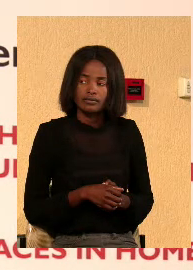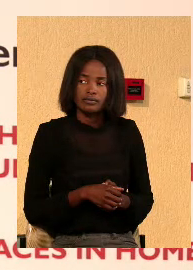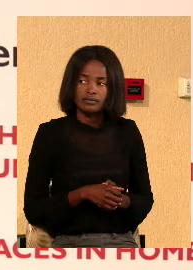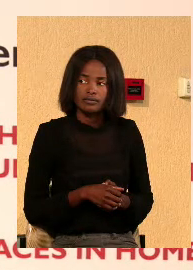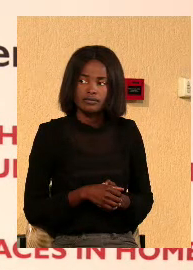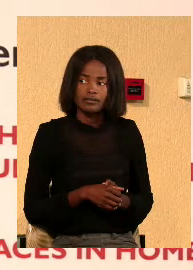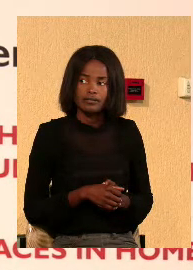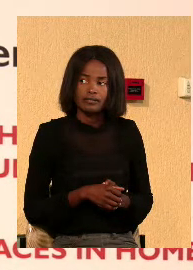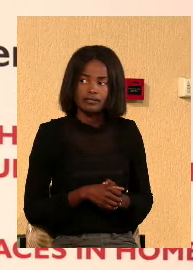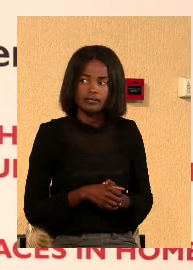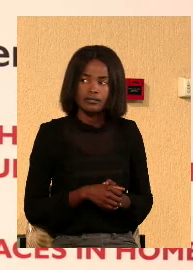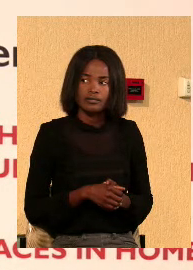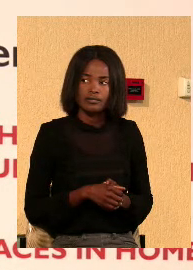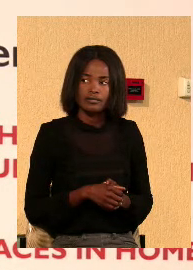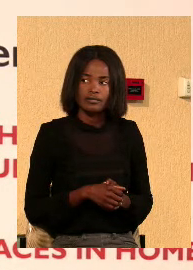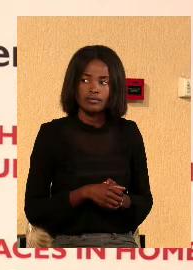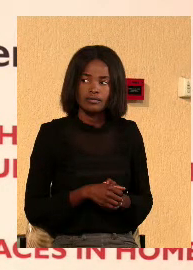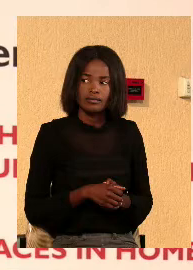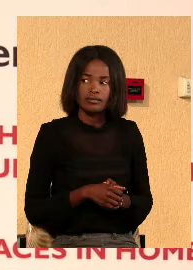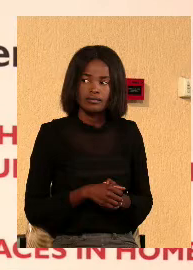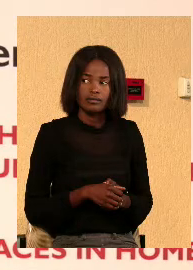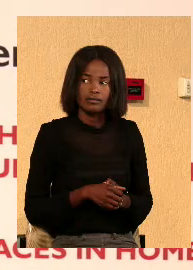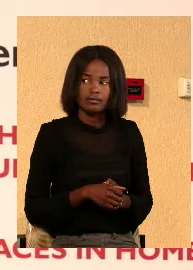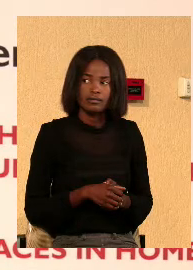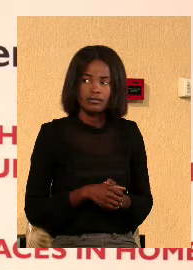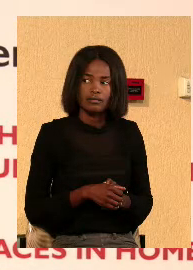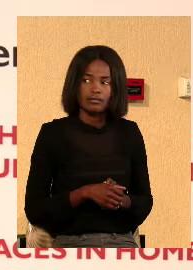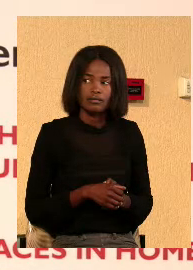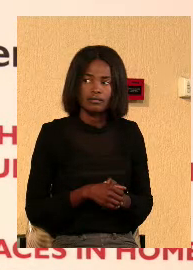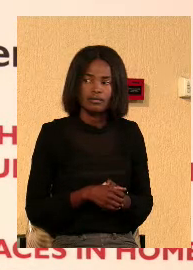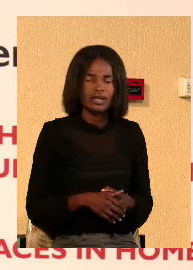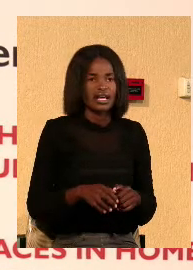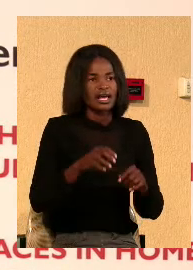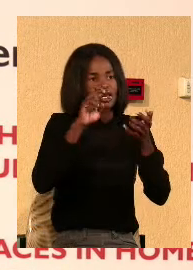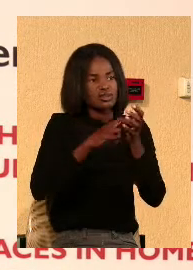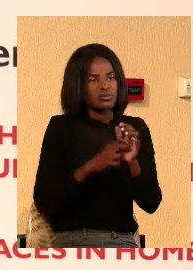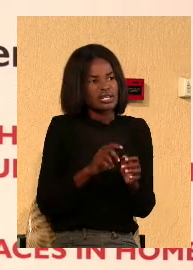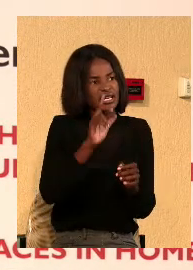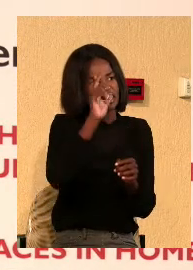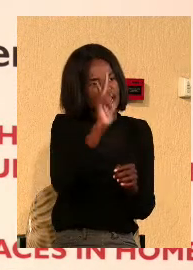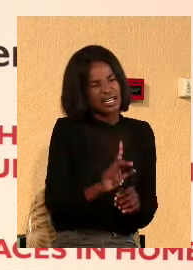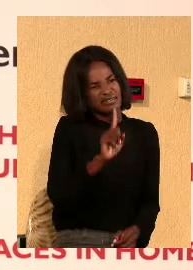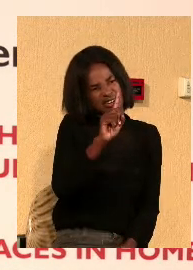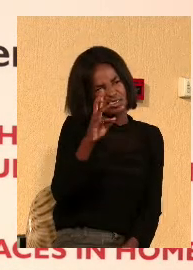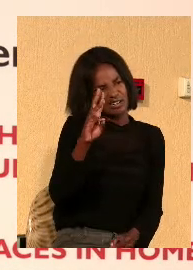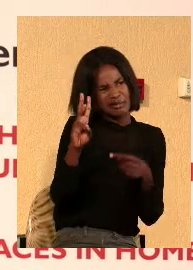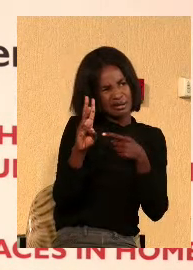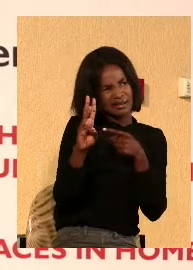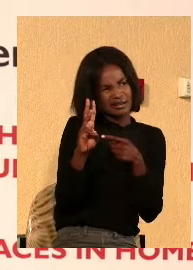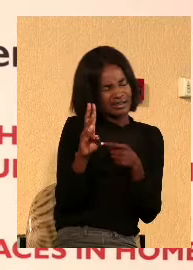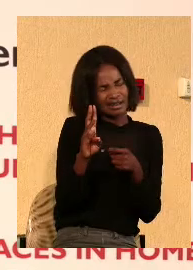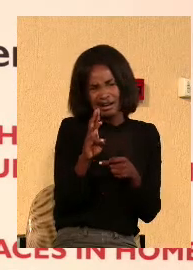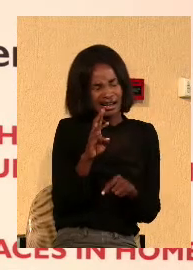be pessimistic, but what you're saying is that the figure of 16 is just a little bit too good to be